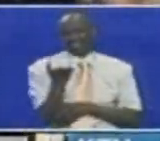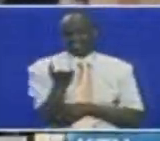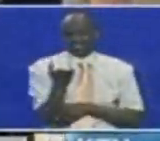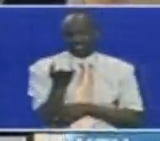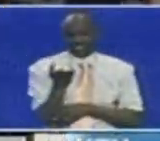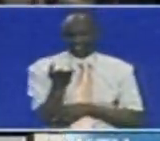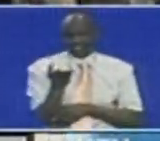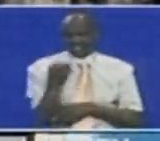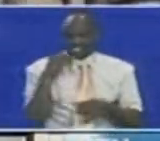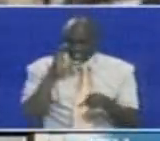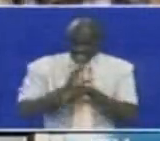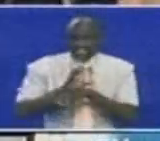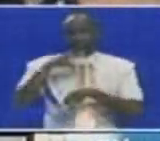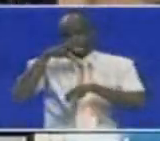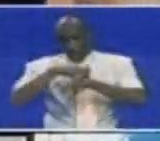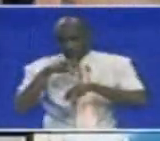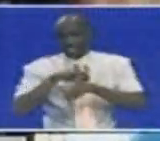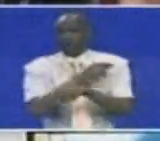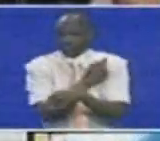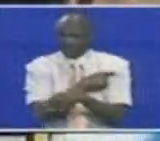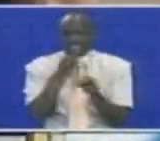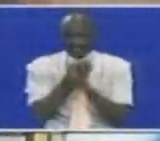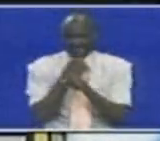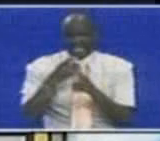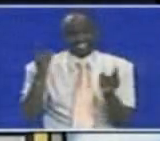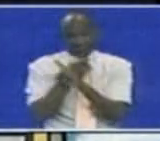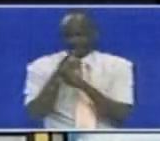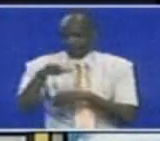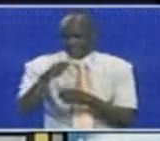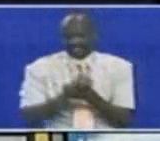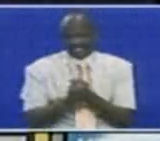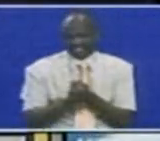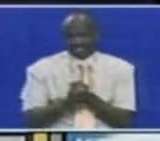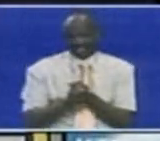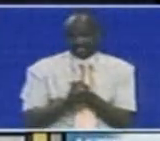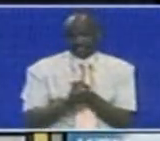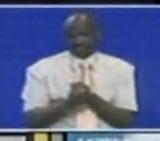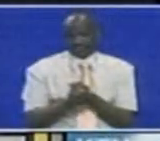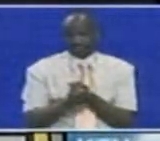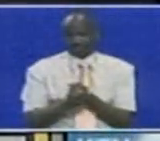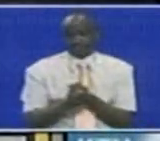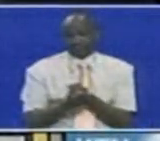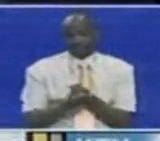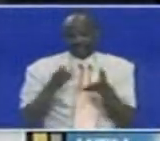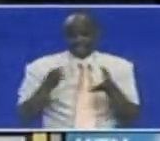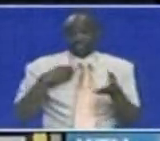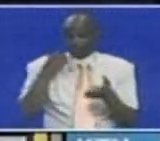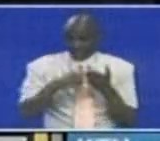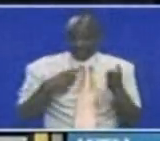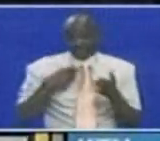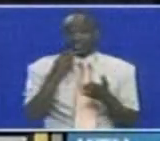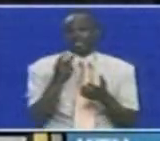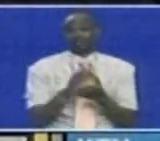the post, the church, and also in the hospital. That is really an abominable crime. And I can show you the